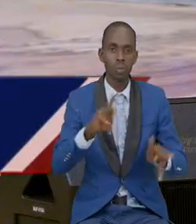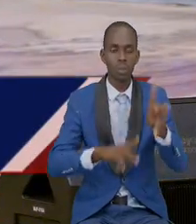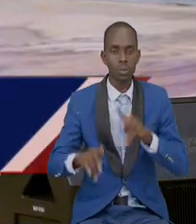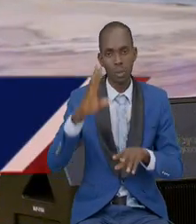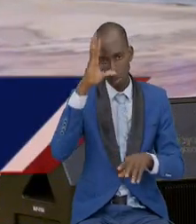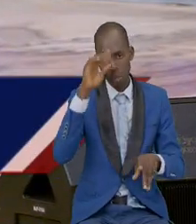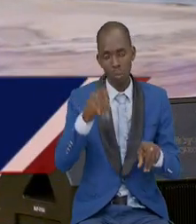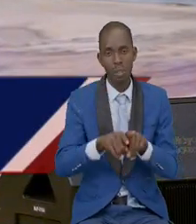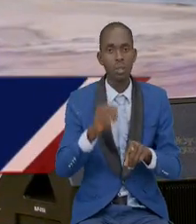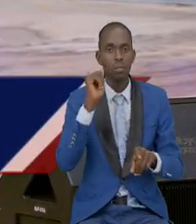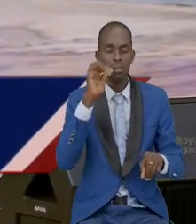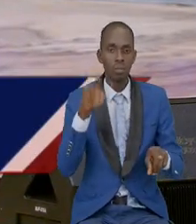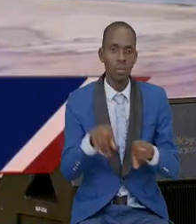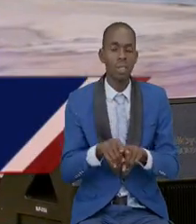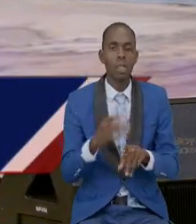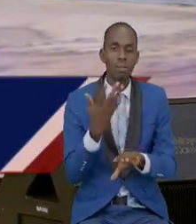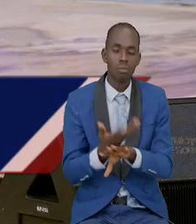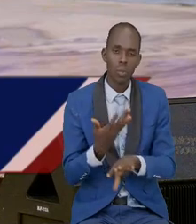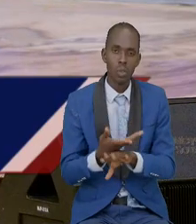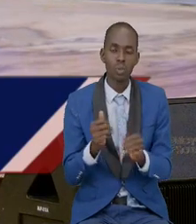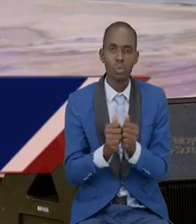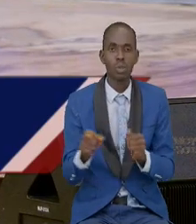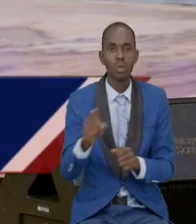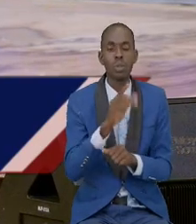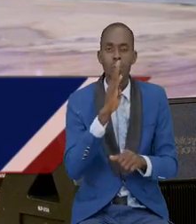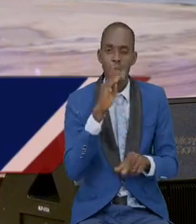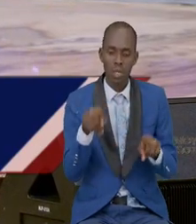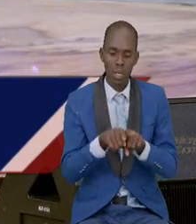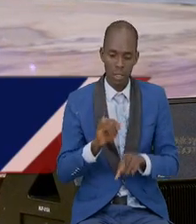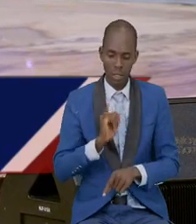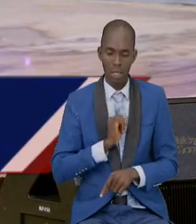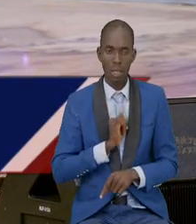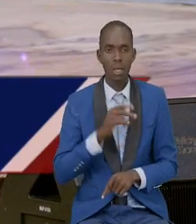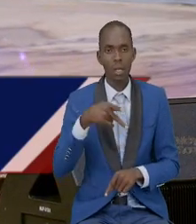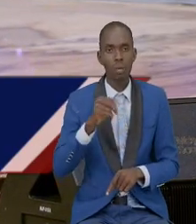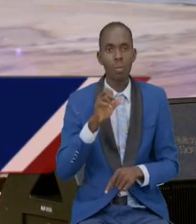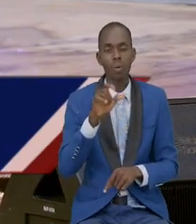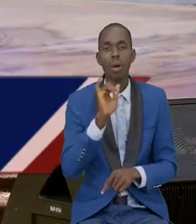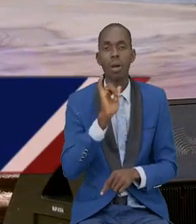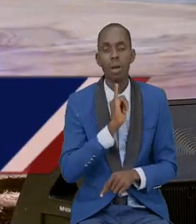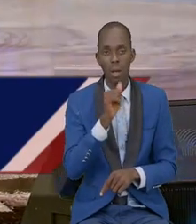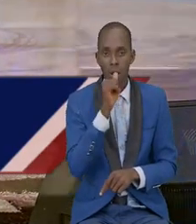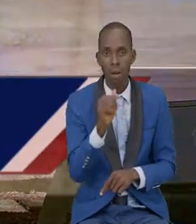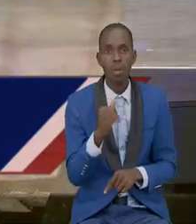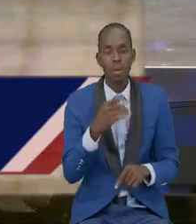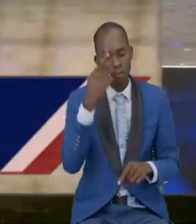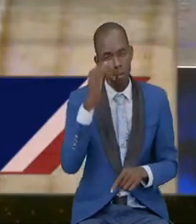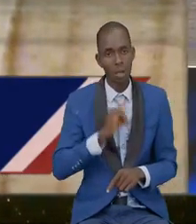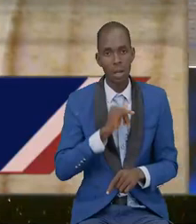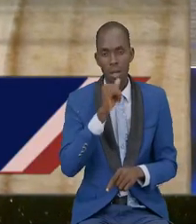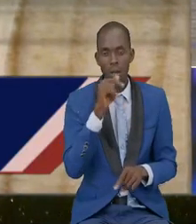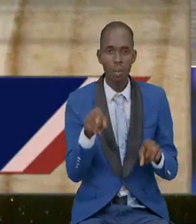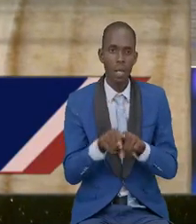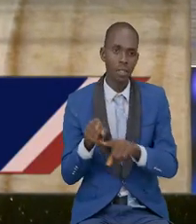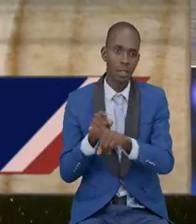of you, I plead with you, be as I am, for I am as ye are. Be